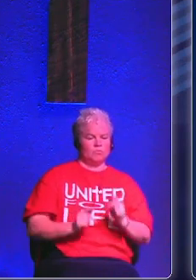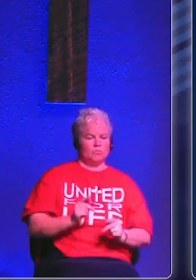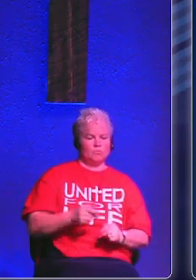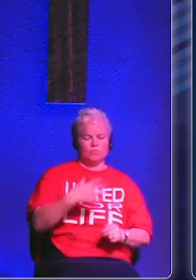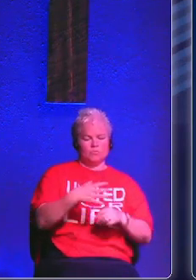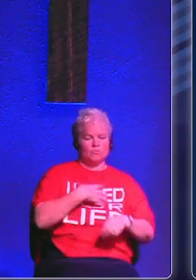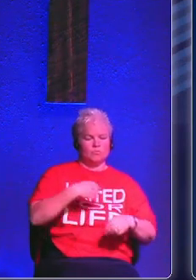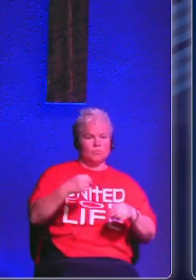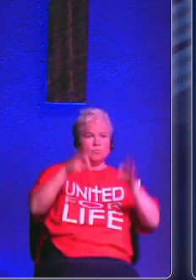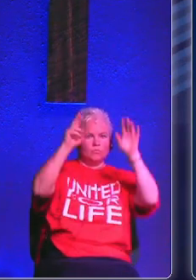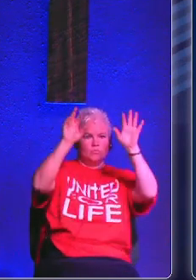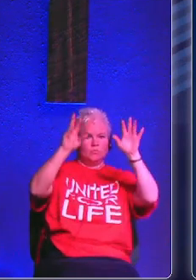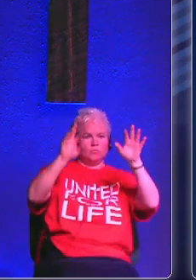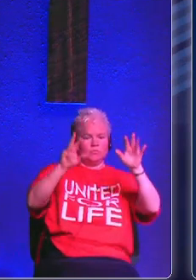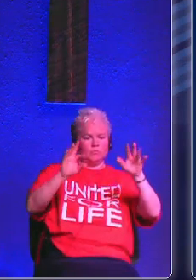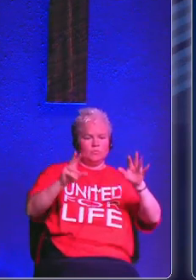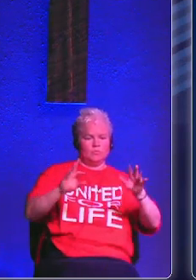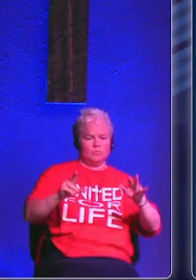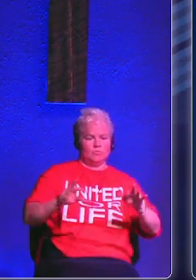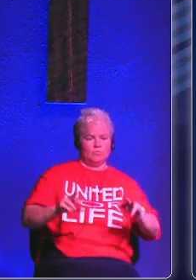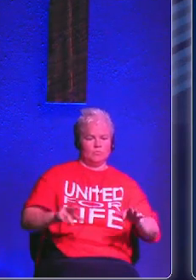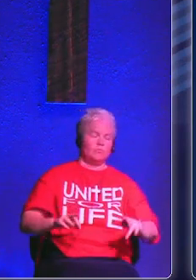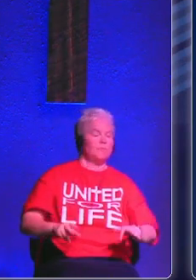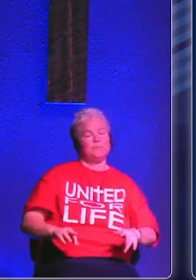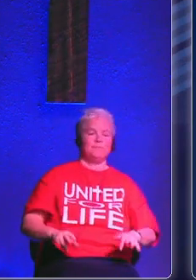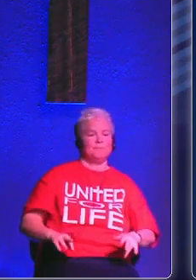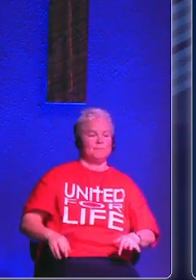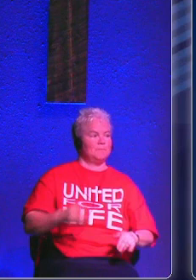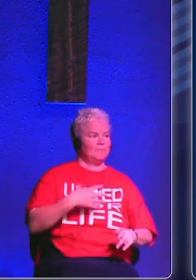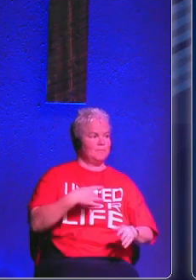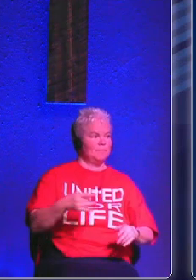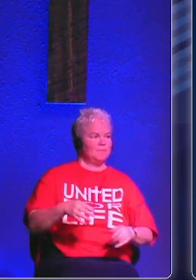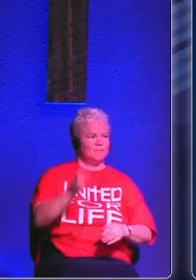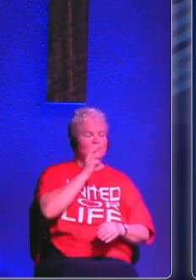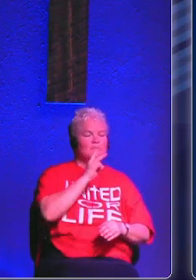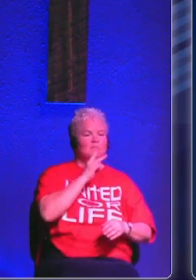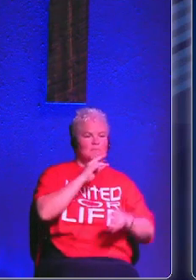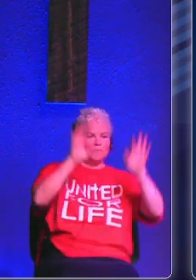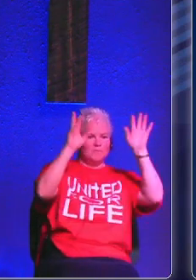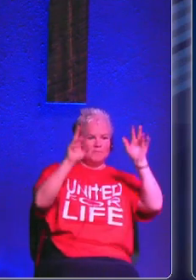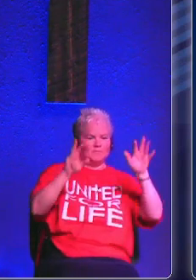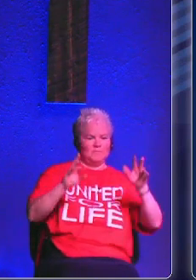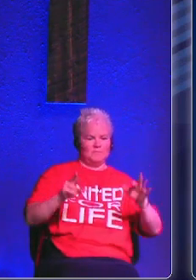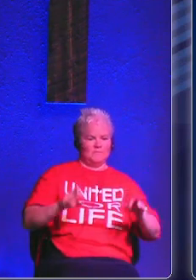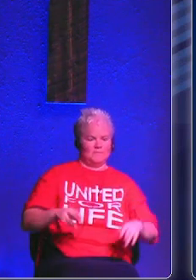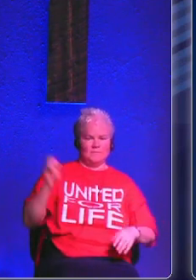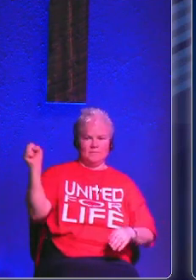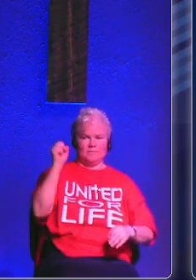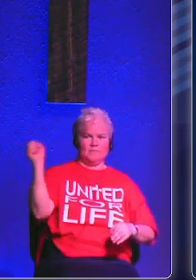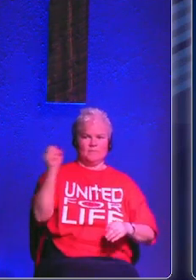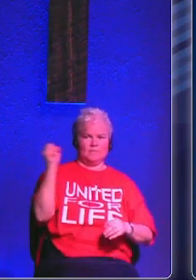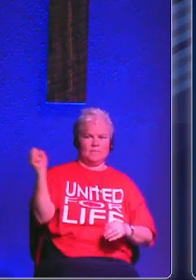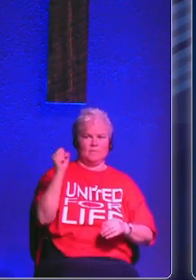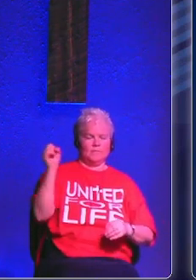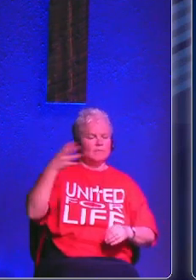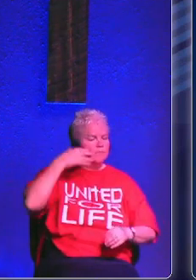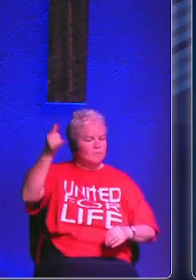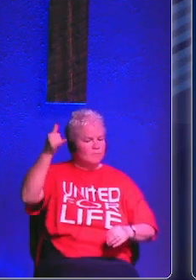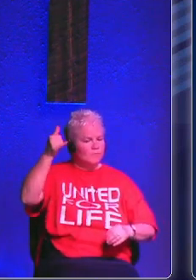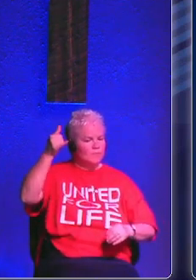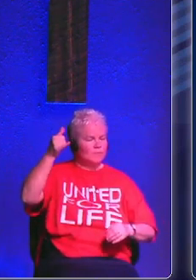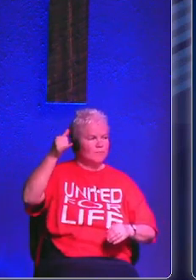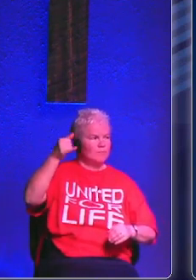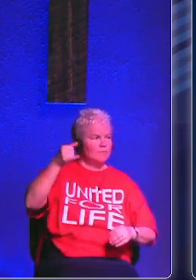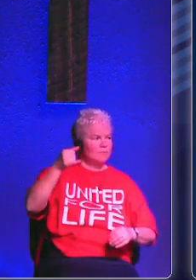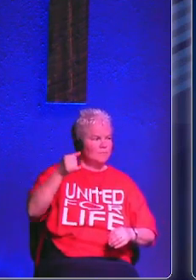it started snowing last night, Amy's like, oh, it's like a winter wonderland. I'm like, but why on Saturday? It shouldn't be